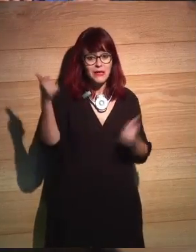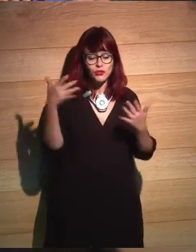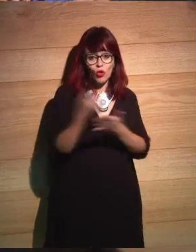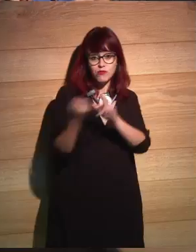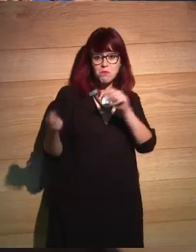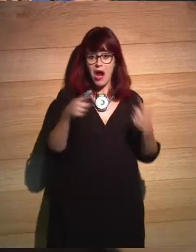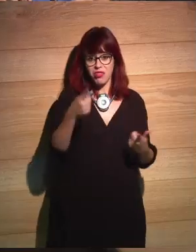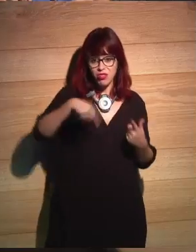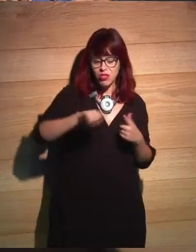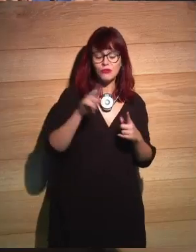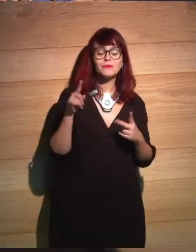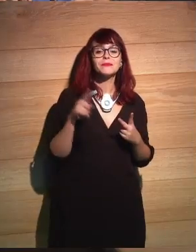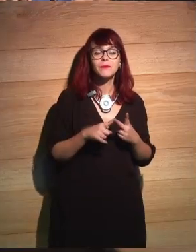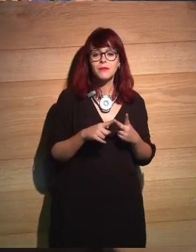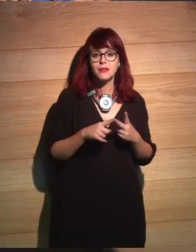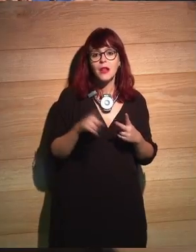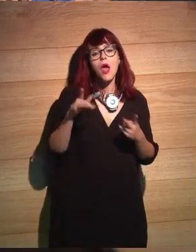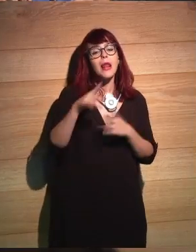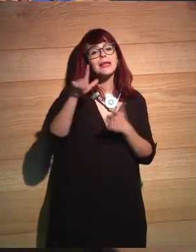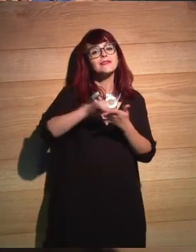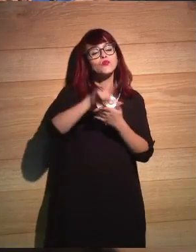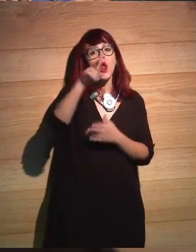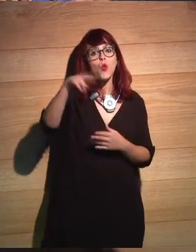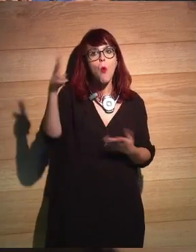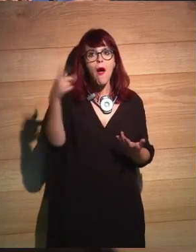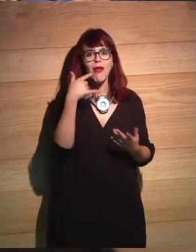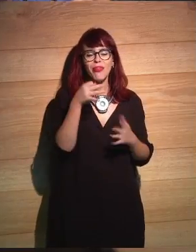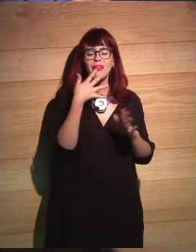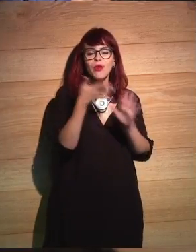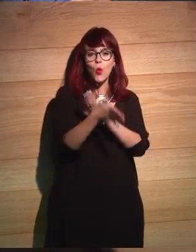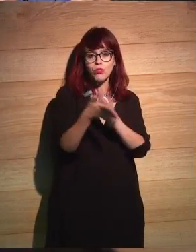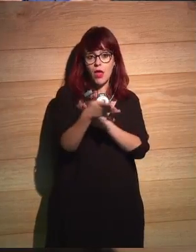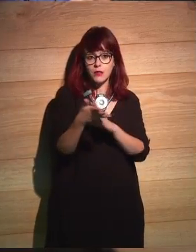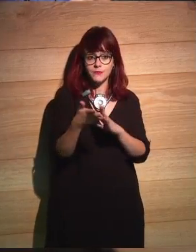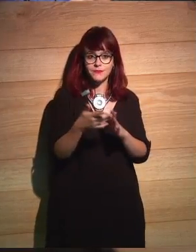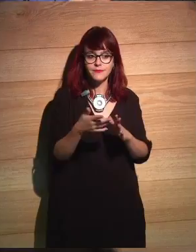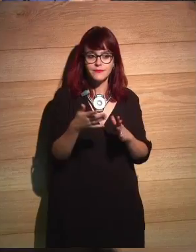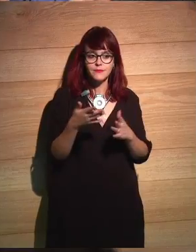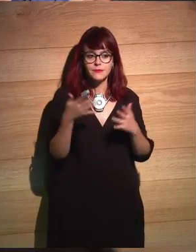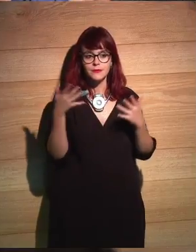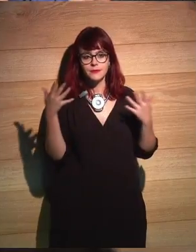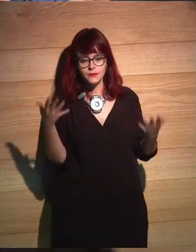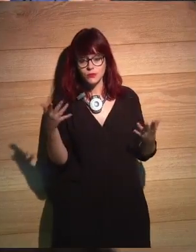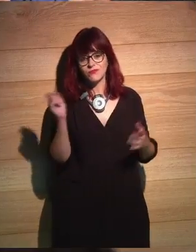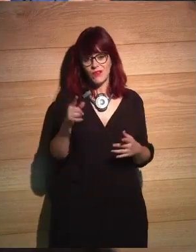Norwegian literature, what could I say? It's very easy often to